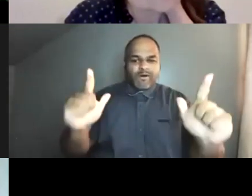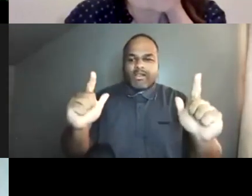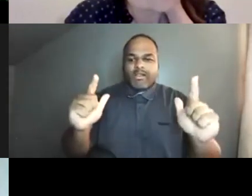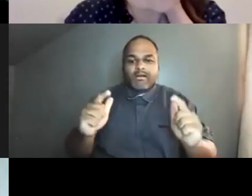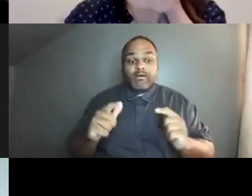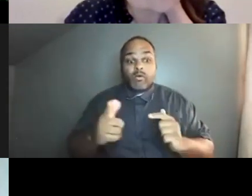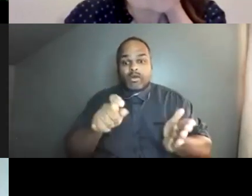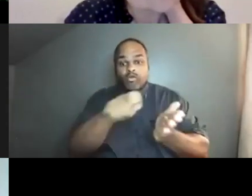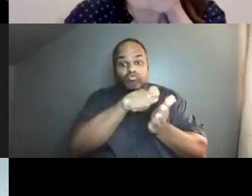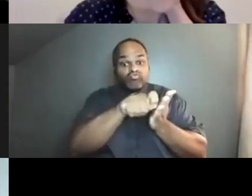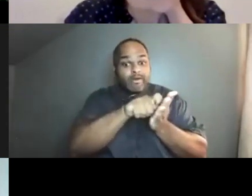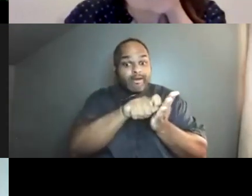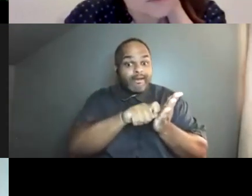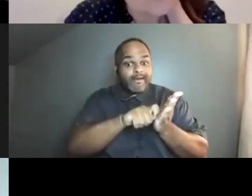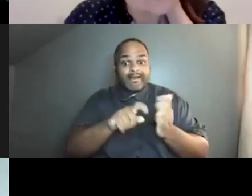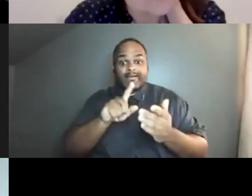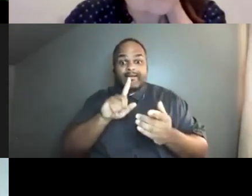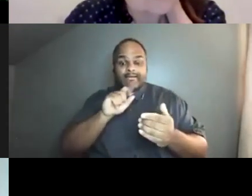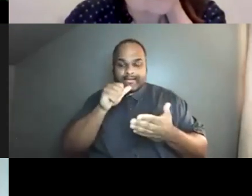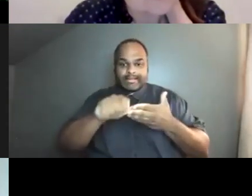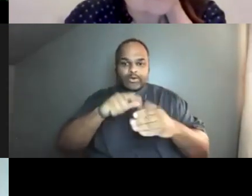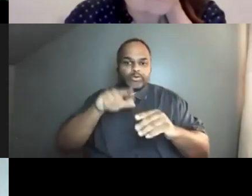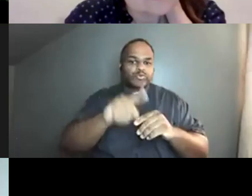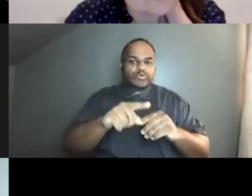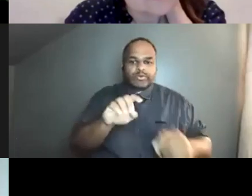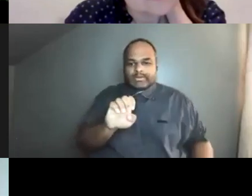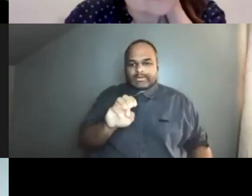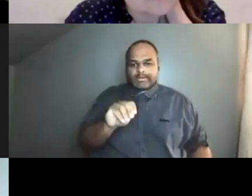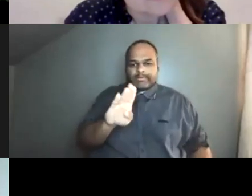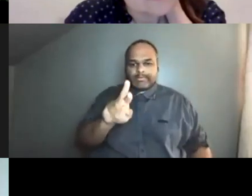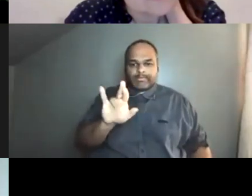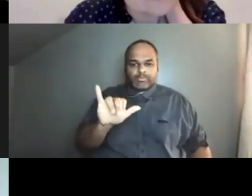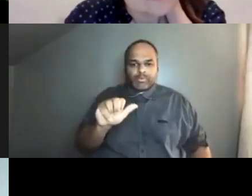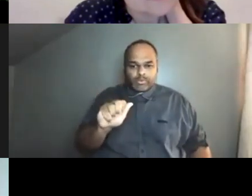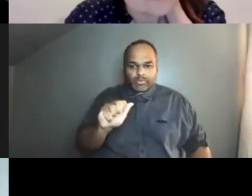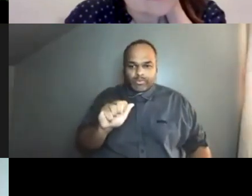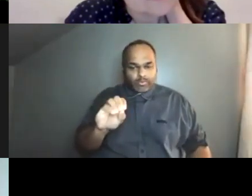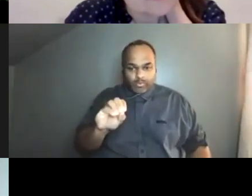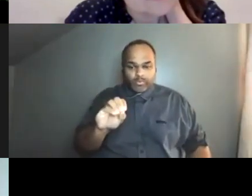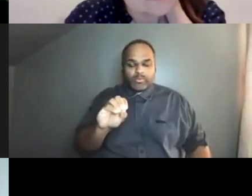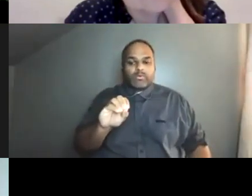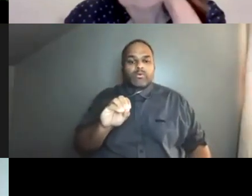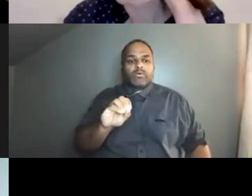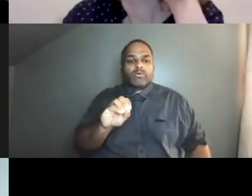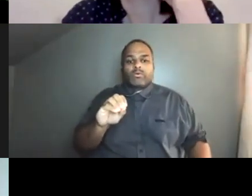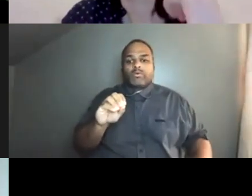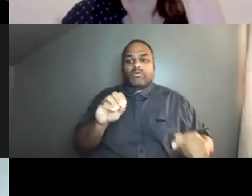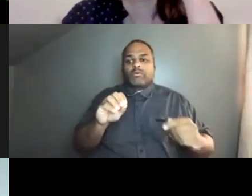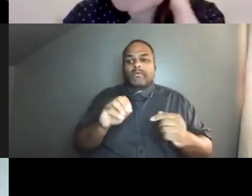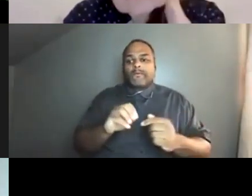write a letter to the embryo, a good promotion that sent balloons into the sky.